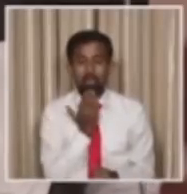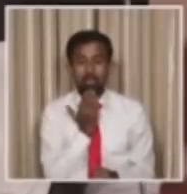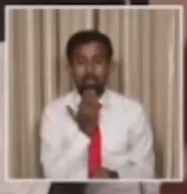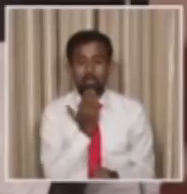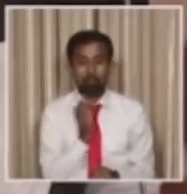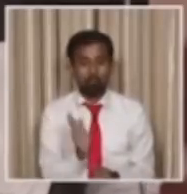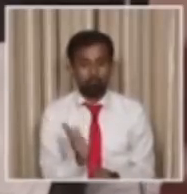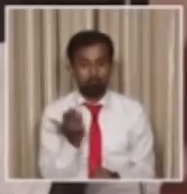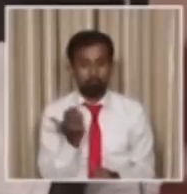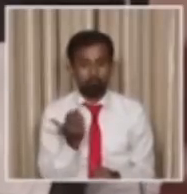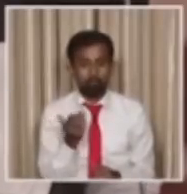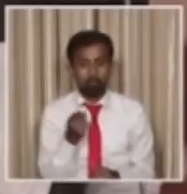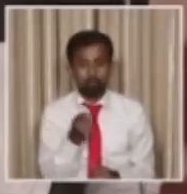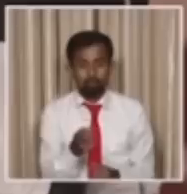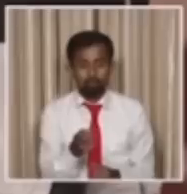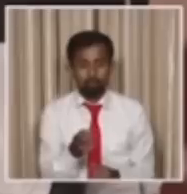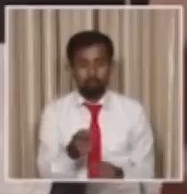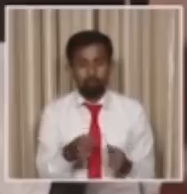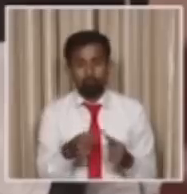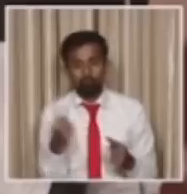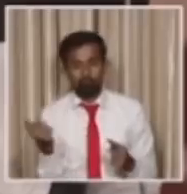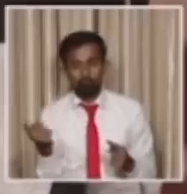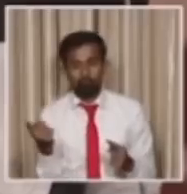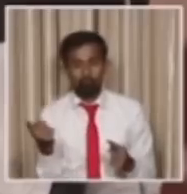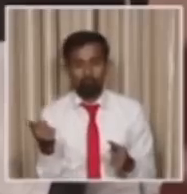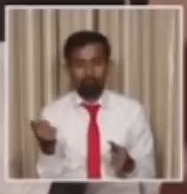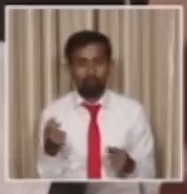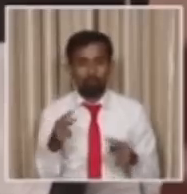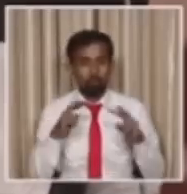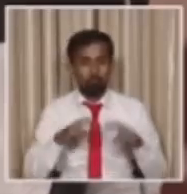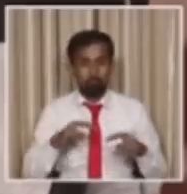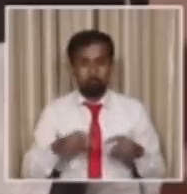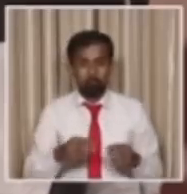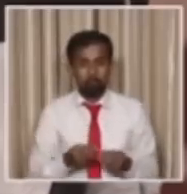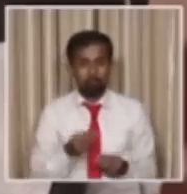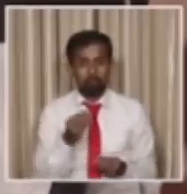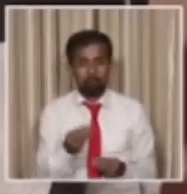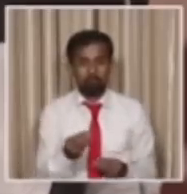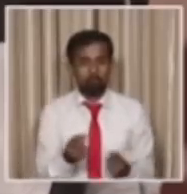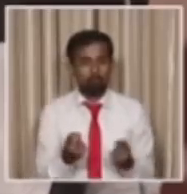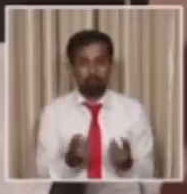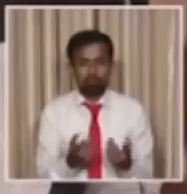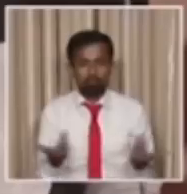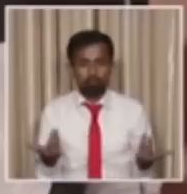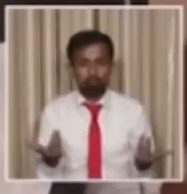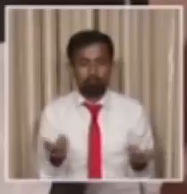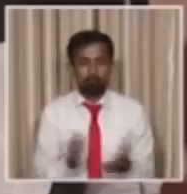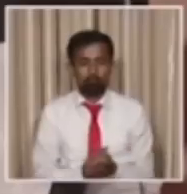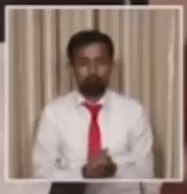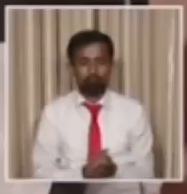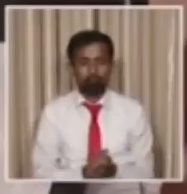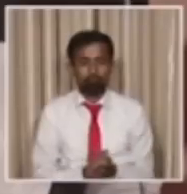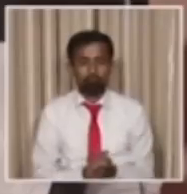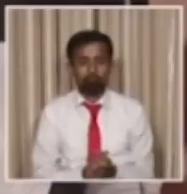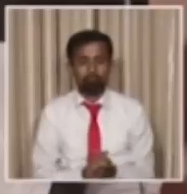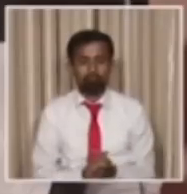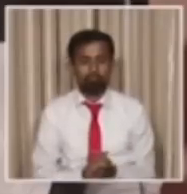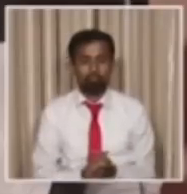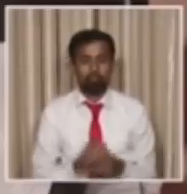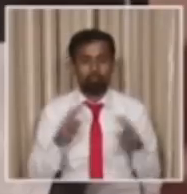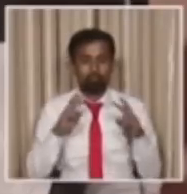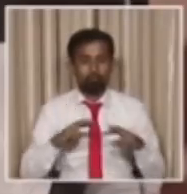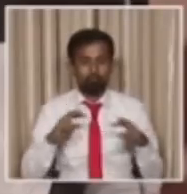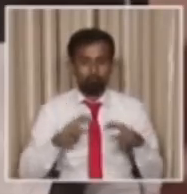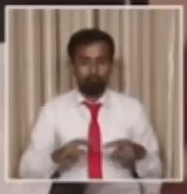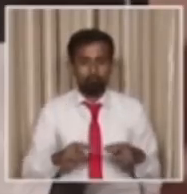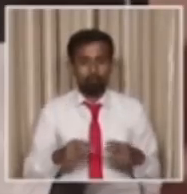the attacks. I think own pennala deela tiyenne own digatama me me gana vimarshana